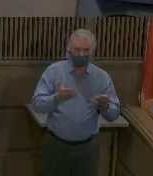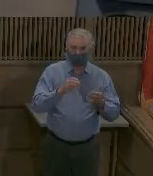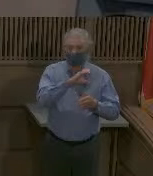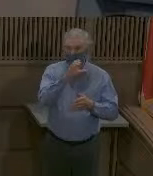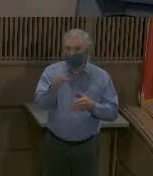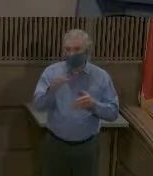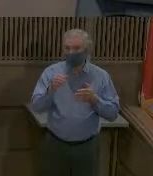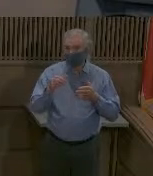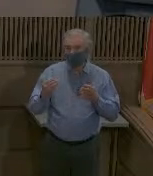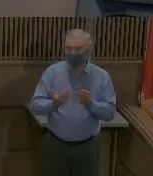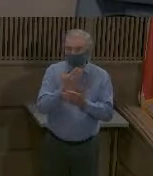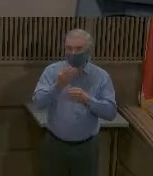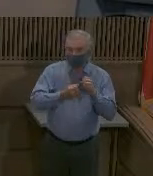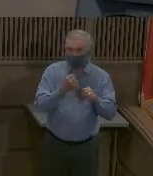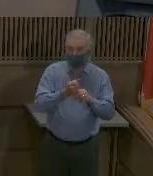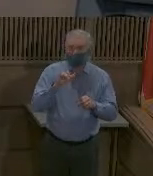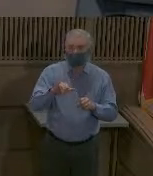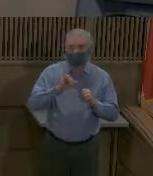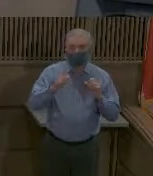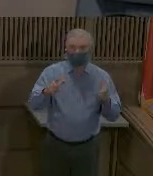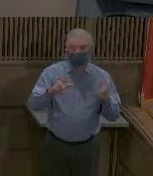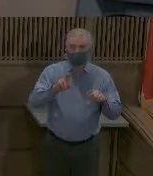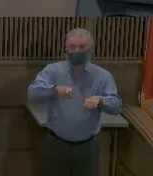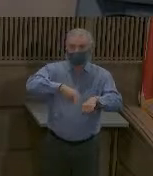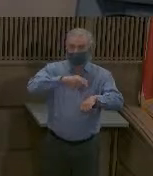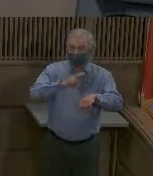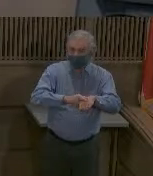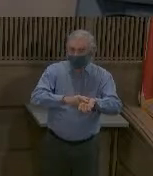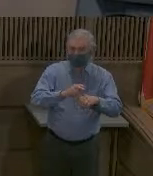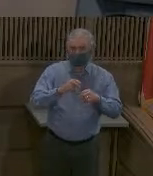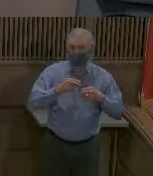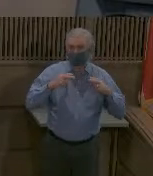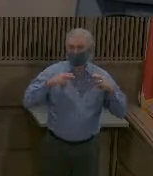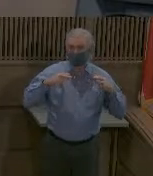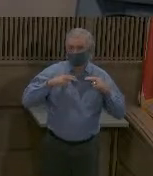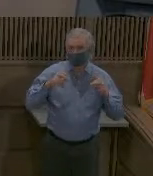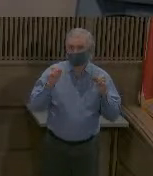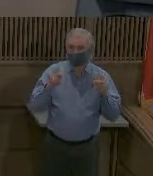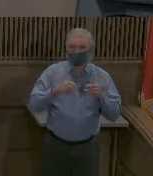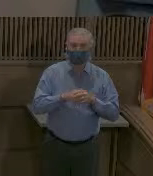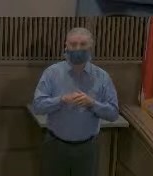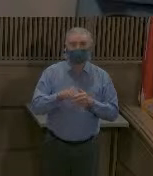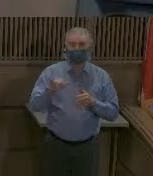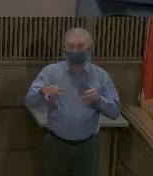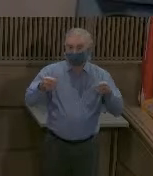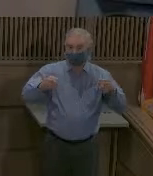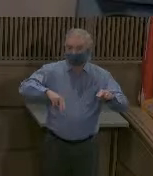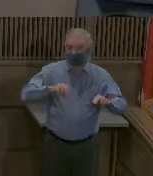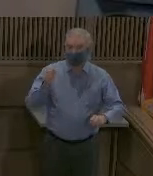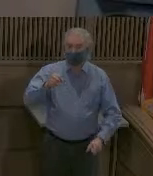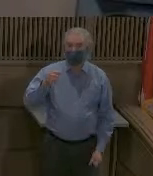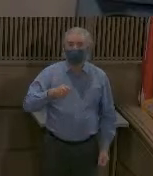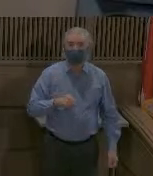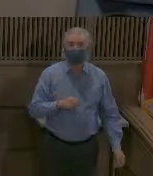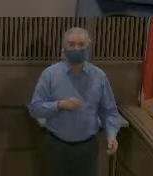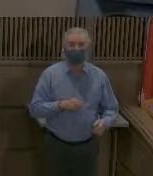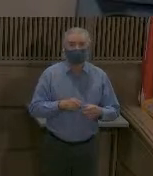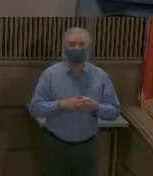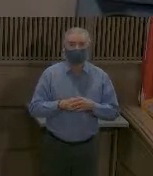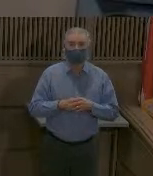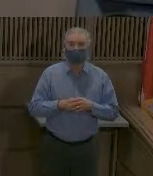respect. It's times when we get together with our families, and it happens, okay? It happens, but we have that. We have